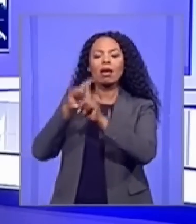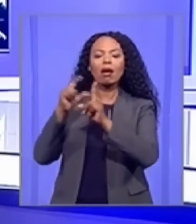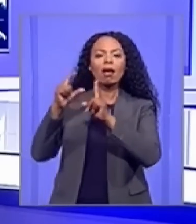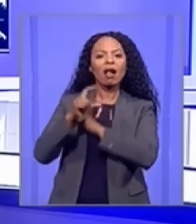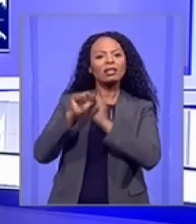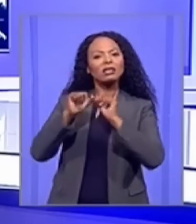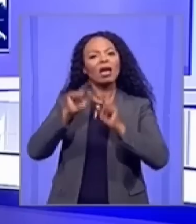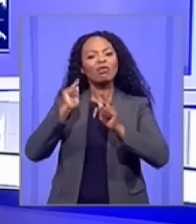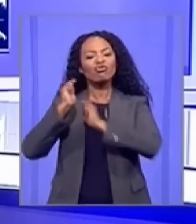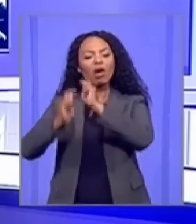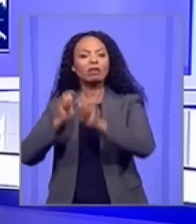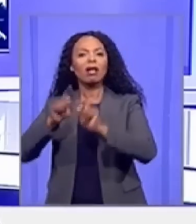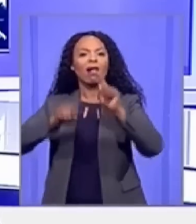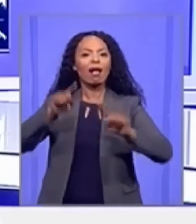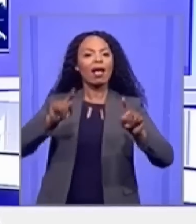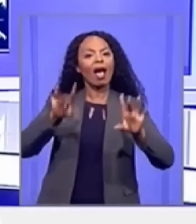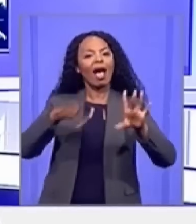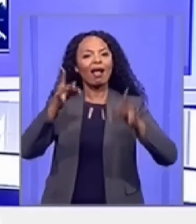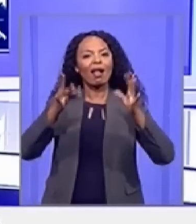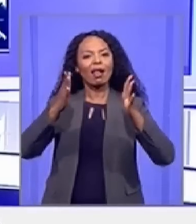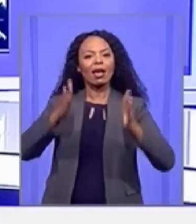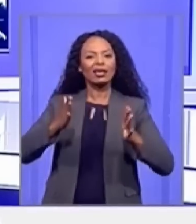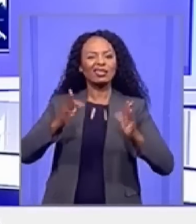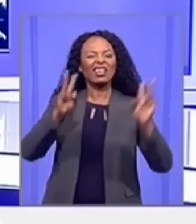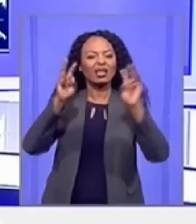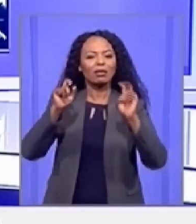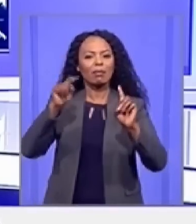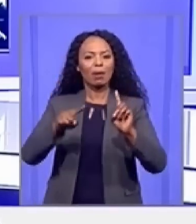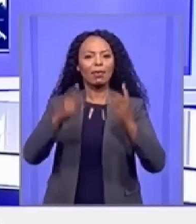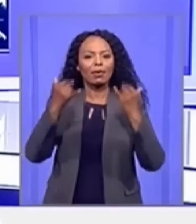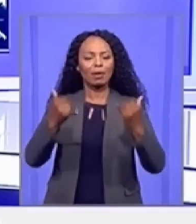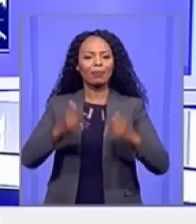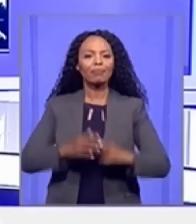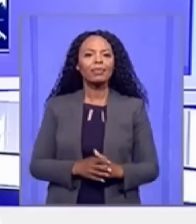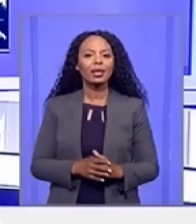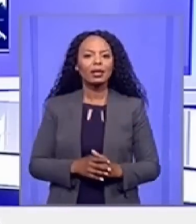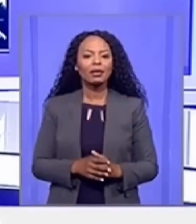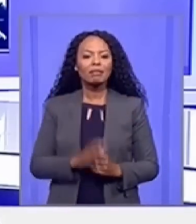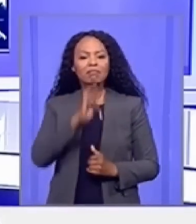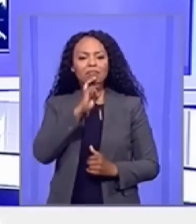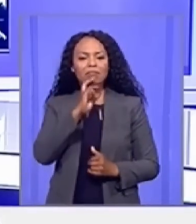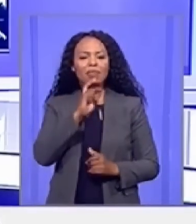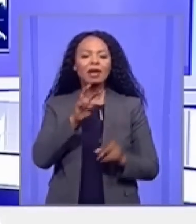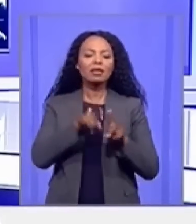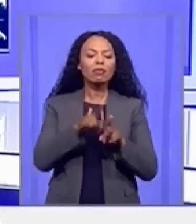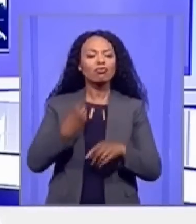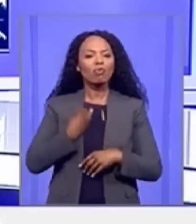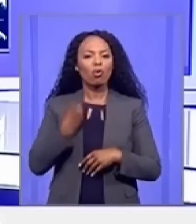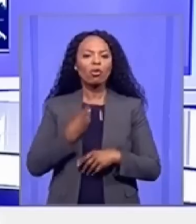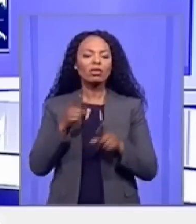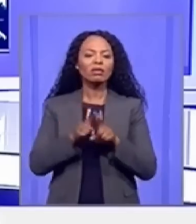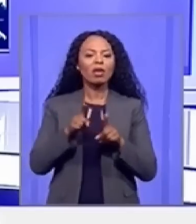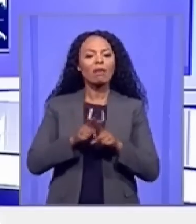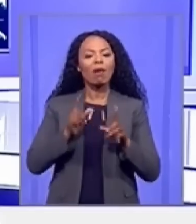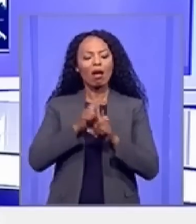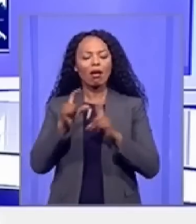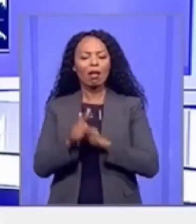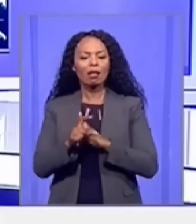Mahanke eo e leng setsebi ditabeng tsa puo le botjhaba ka temana ya botjhaba le borena ha mmoho le batjha. Ngaka re a amela ditabeng tsa Sesotho.